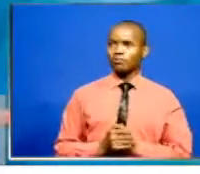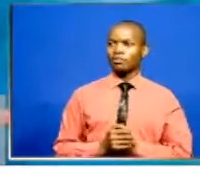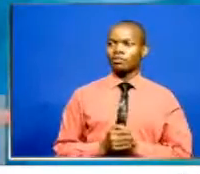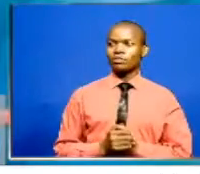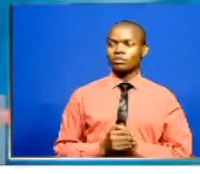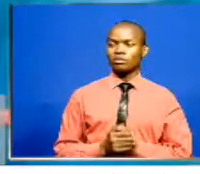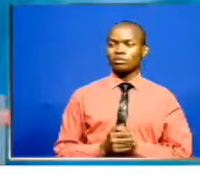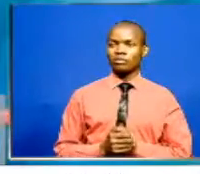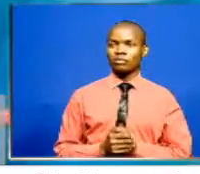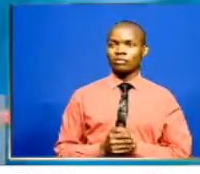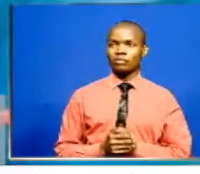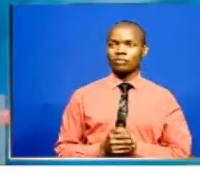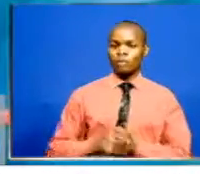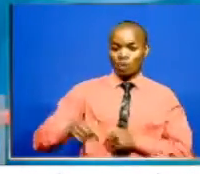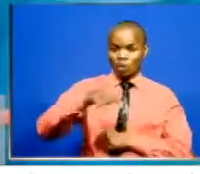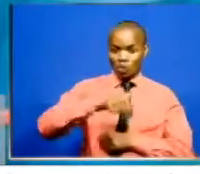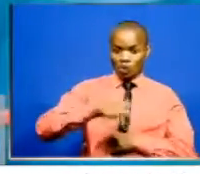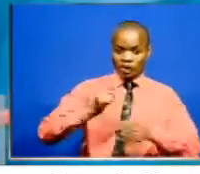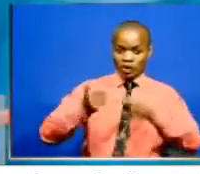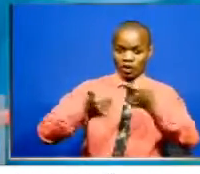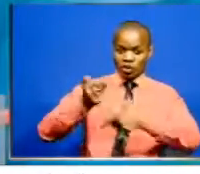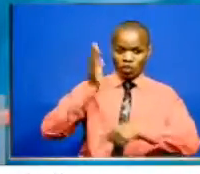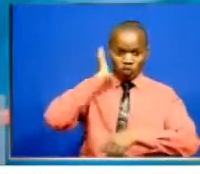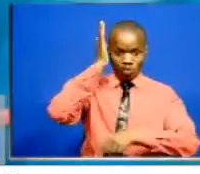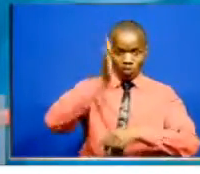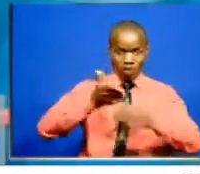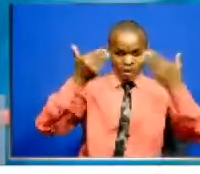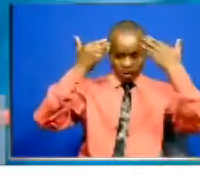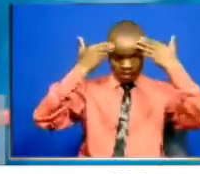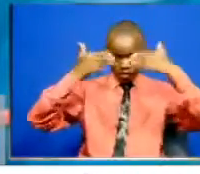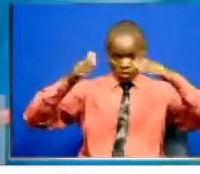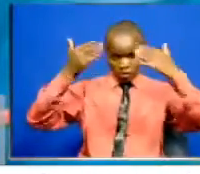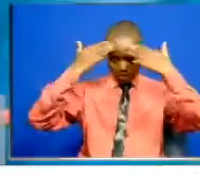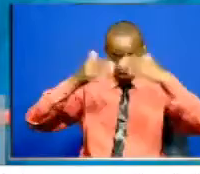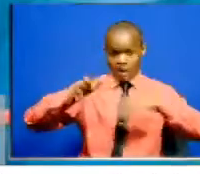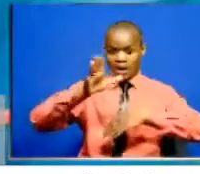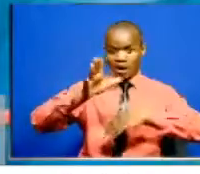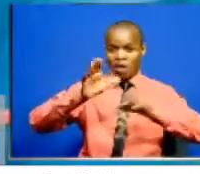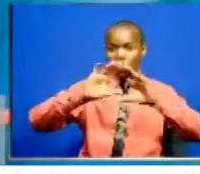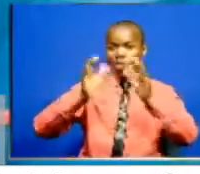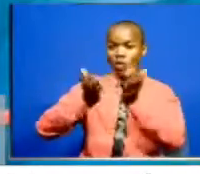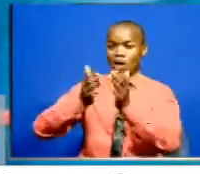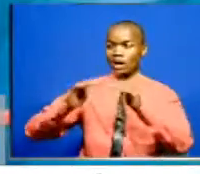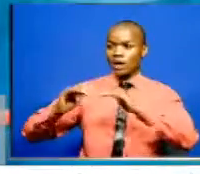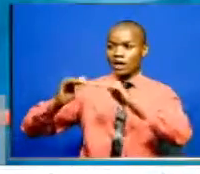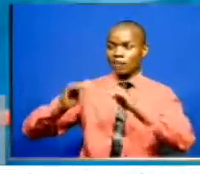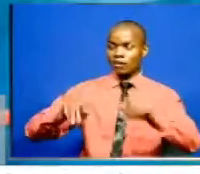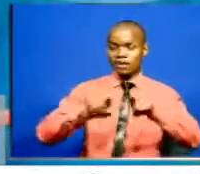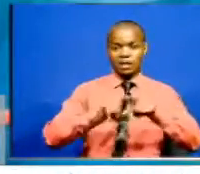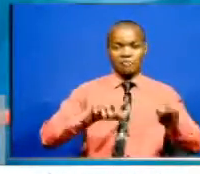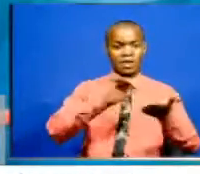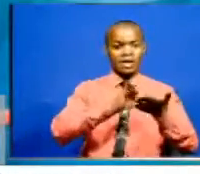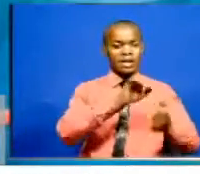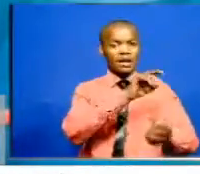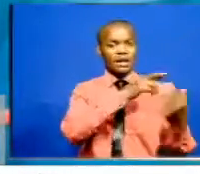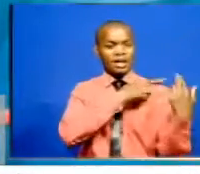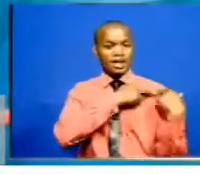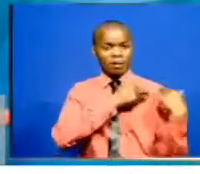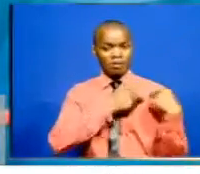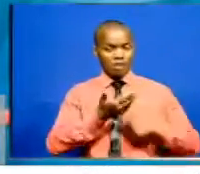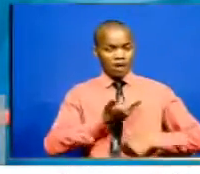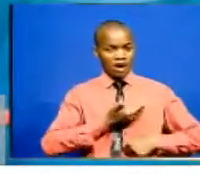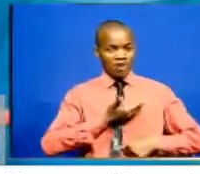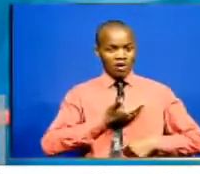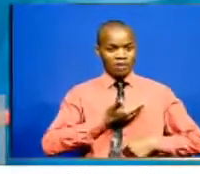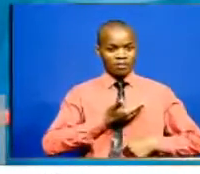will continue our advocacy role at the global level, and this is our mandate as United Nations Environment Program